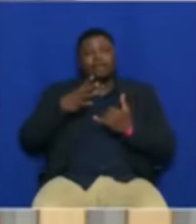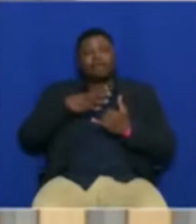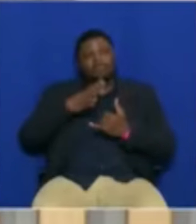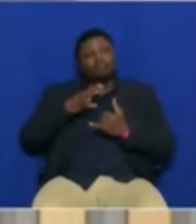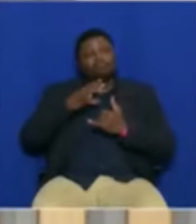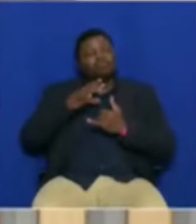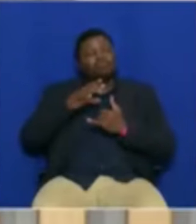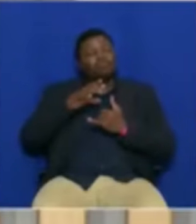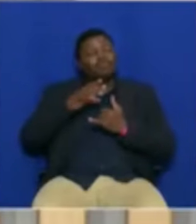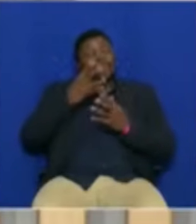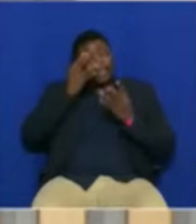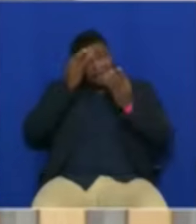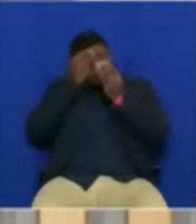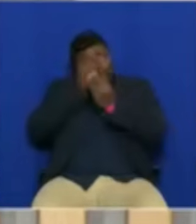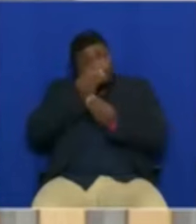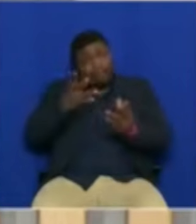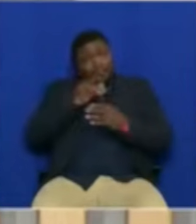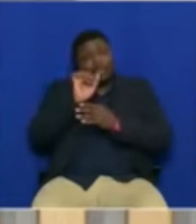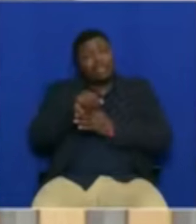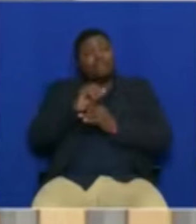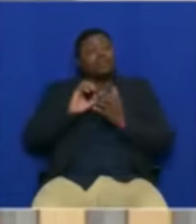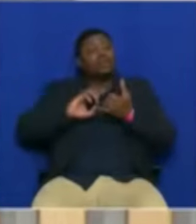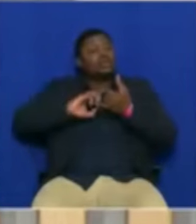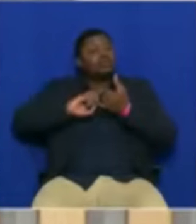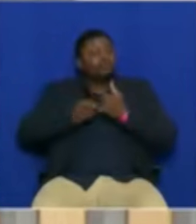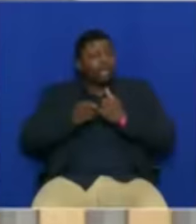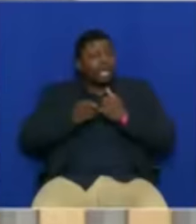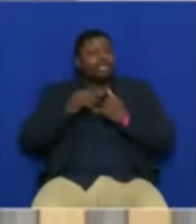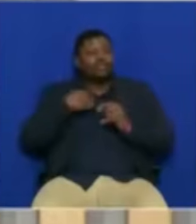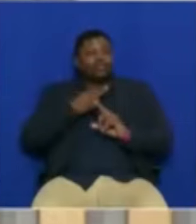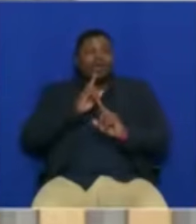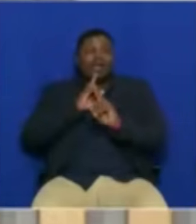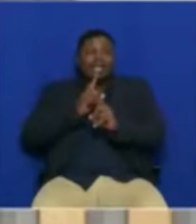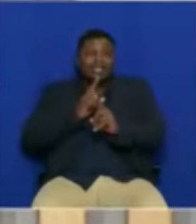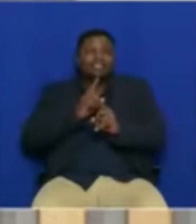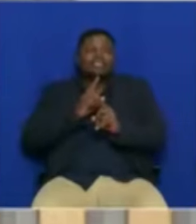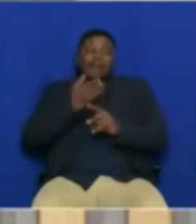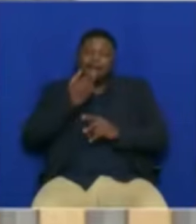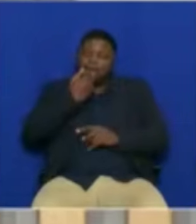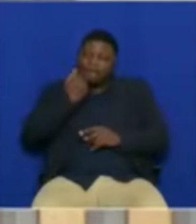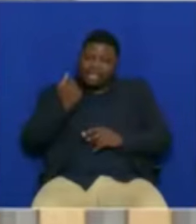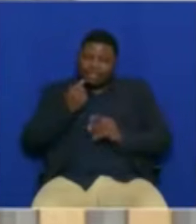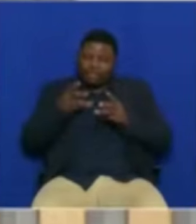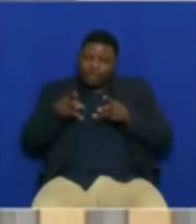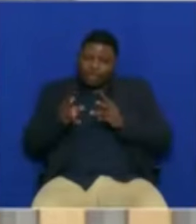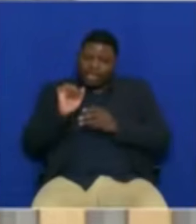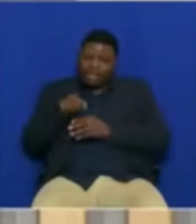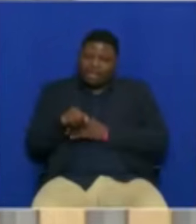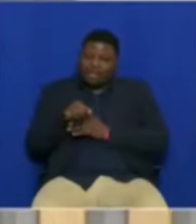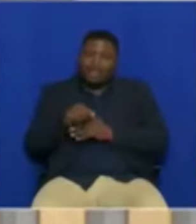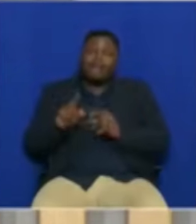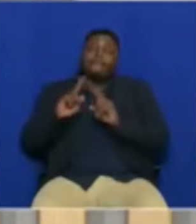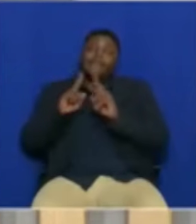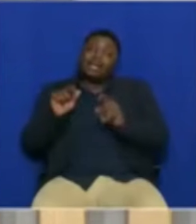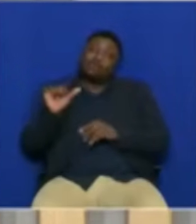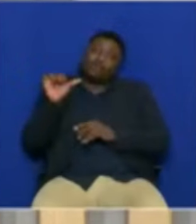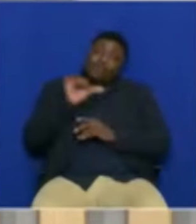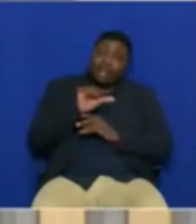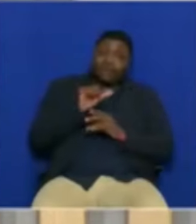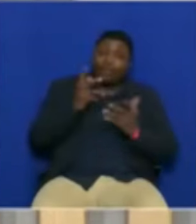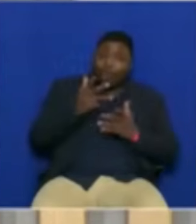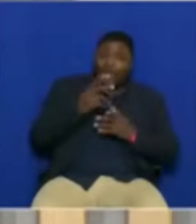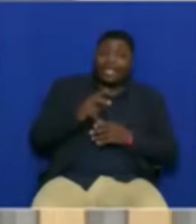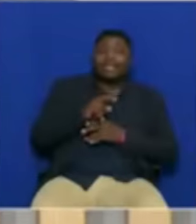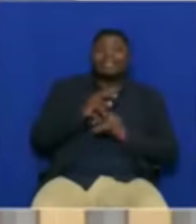to answer in the best way I can. Yes. But it always comes back to the 27. And it must. And it must. It That's